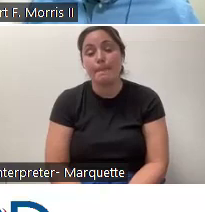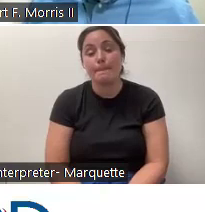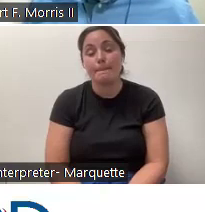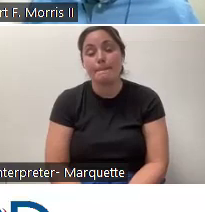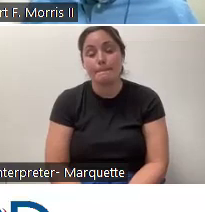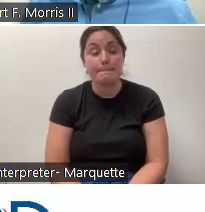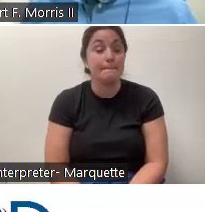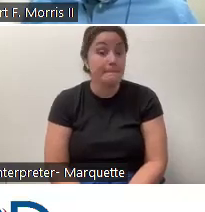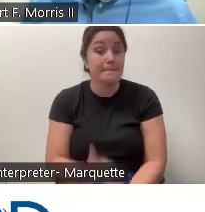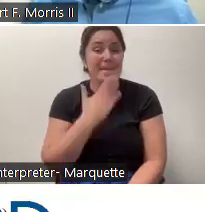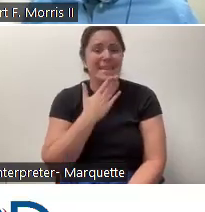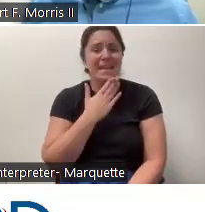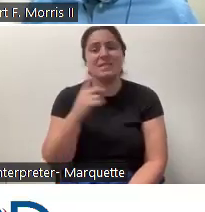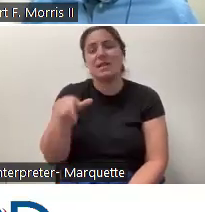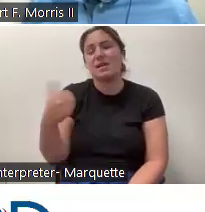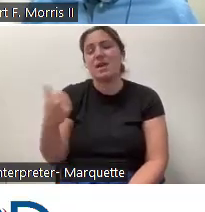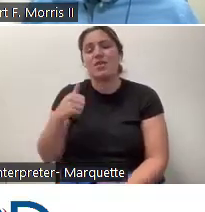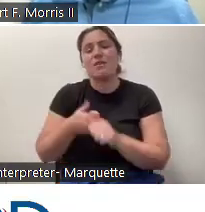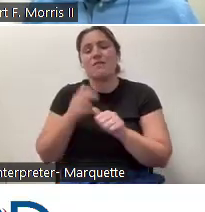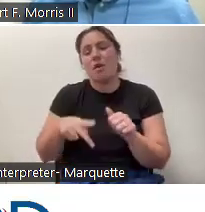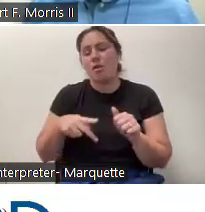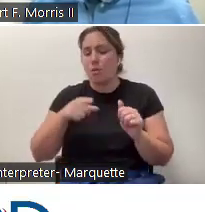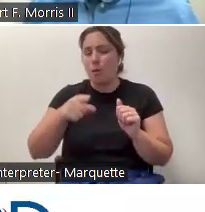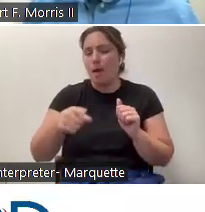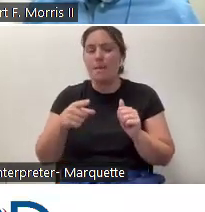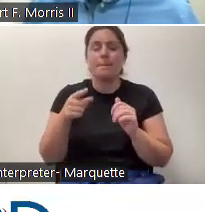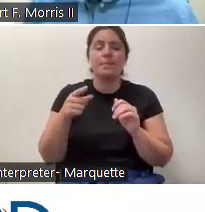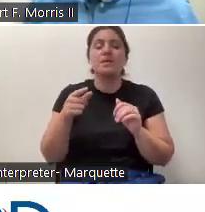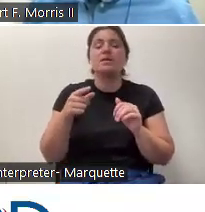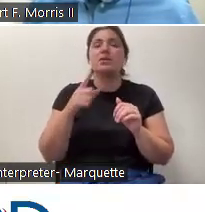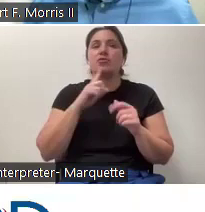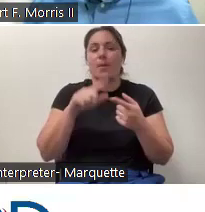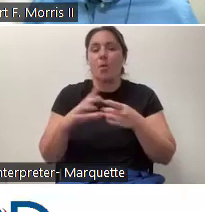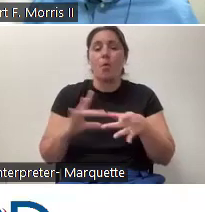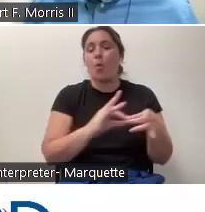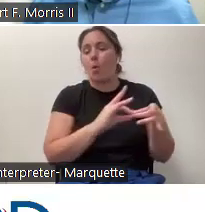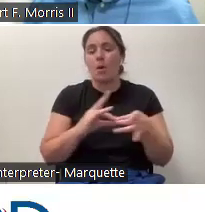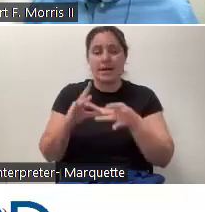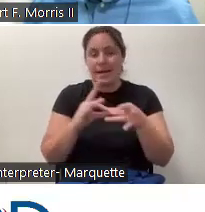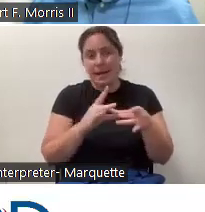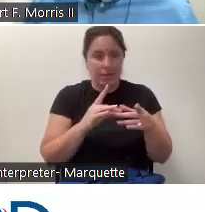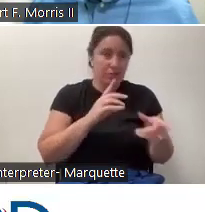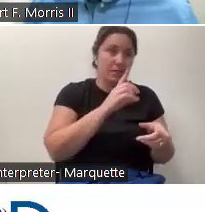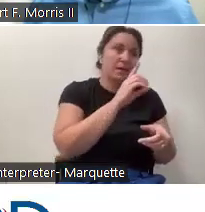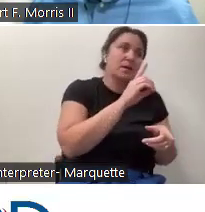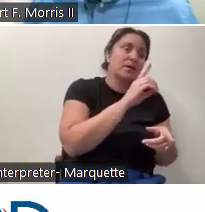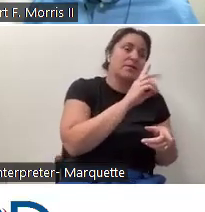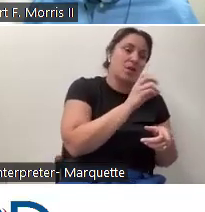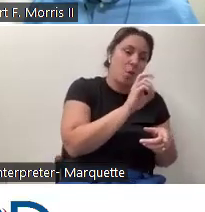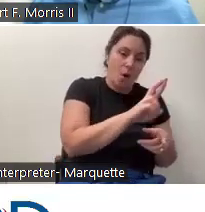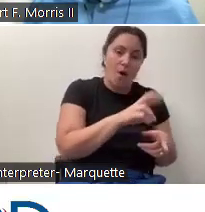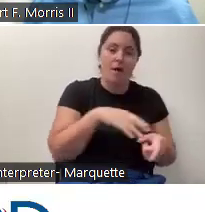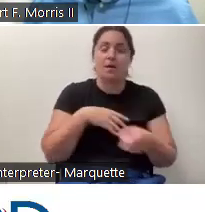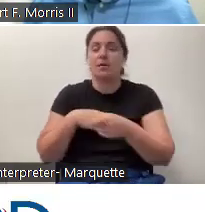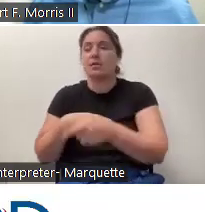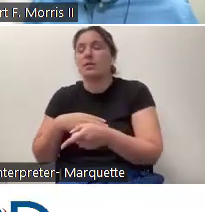Great, thanks. And there's one follow-up question, just kind of digging into this coordination between AJCs and VR again. I guess, is there a